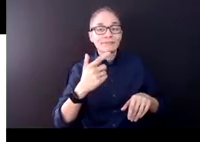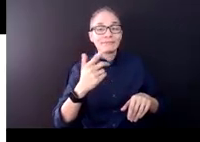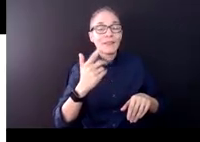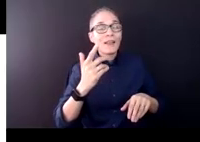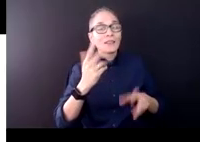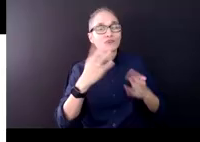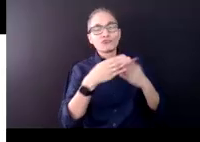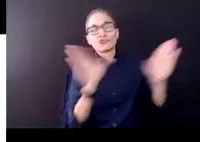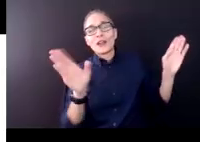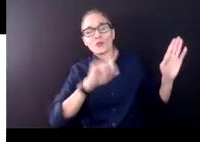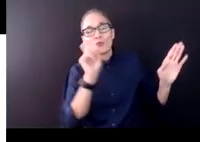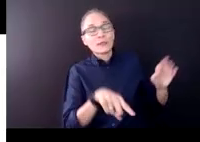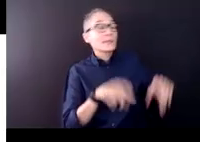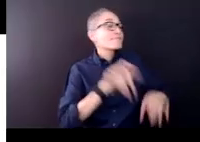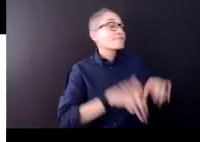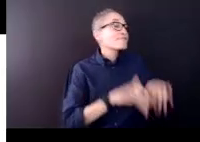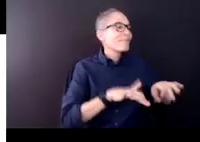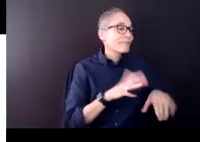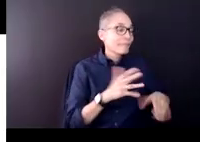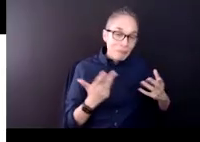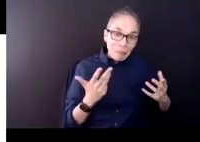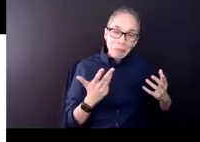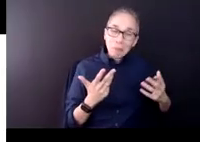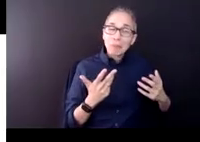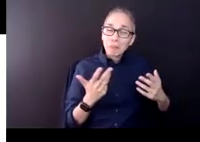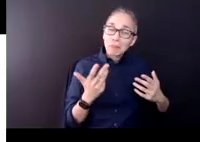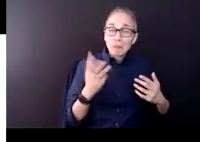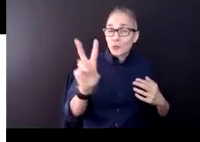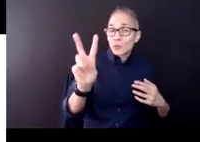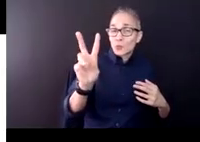typical general question, there's a